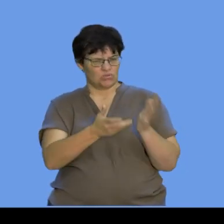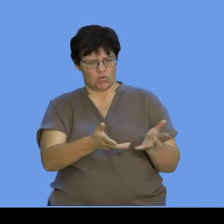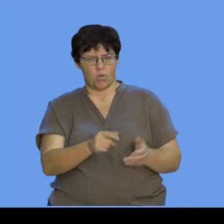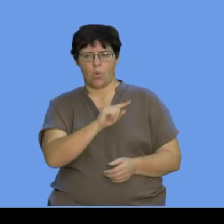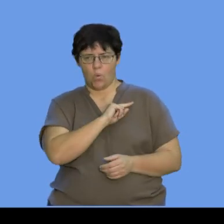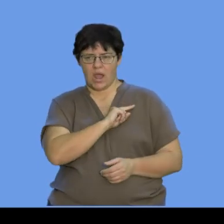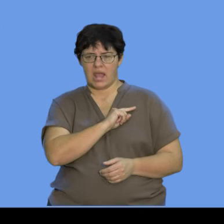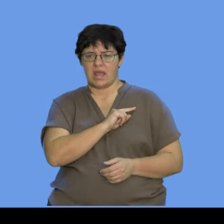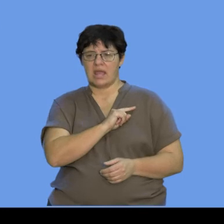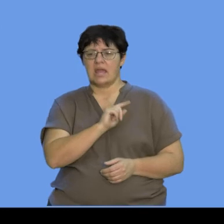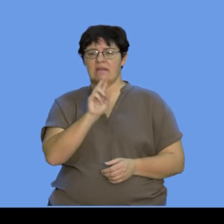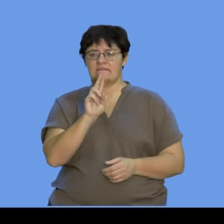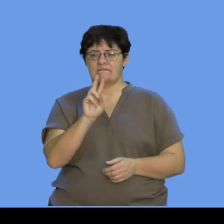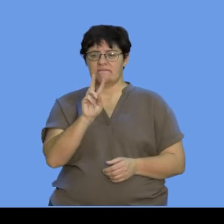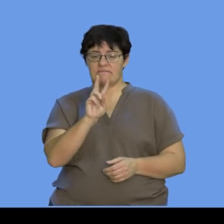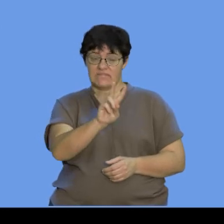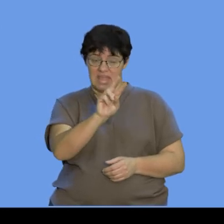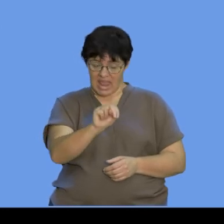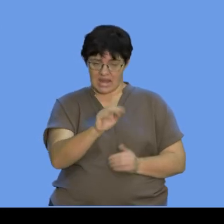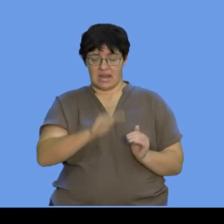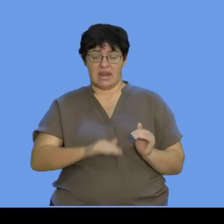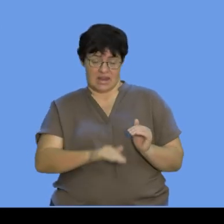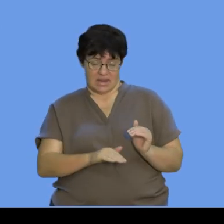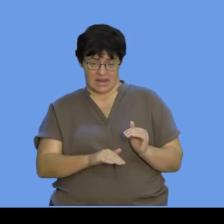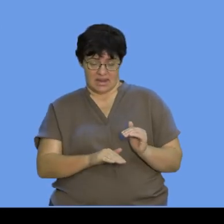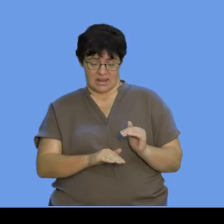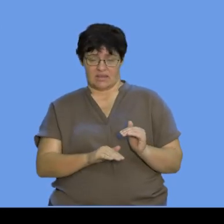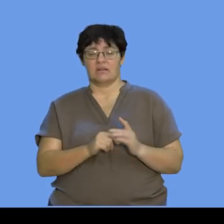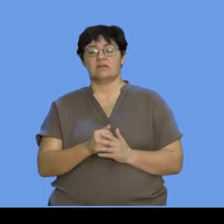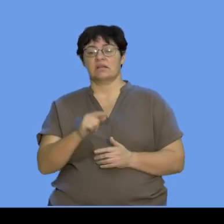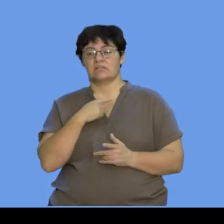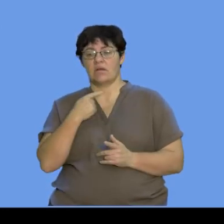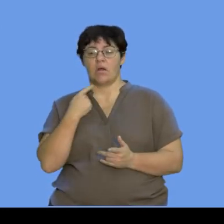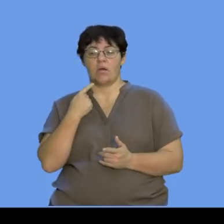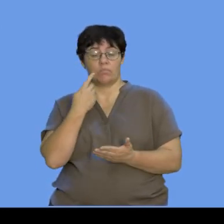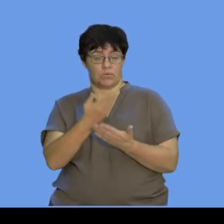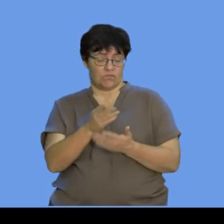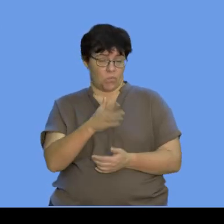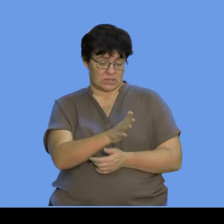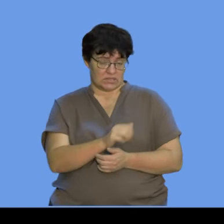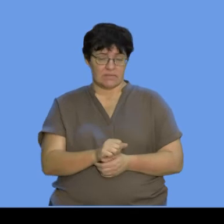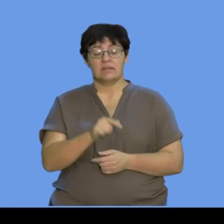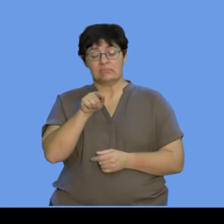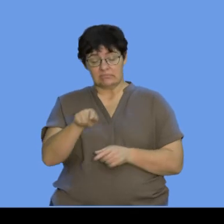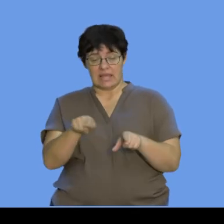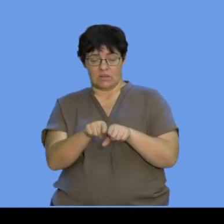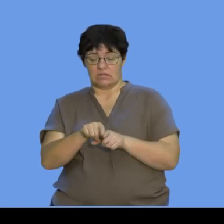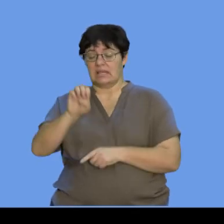it like this? Because my VN is the denominator according to what they want me to prove. This is ER